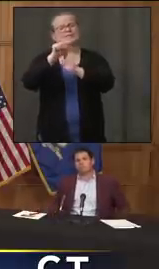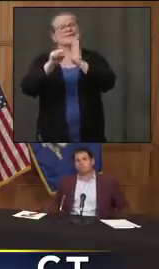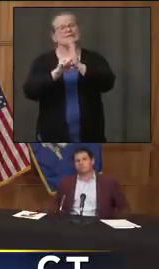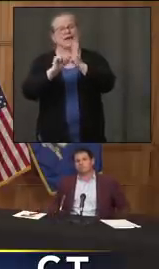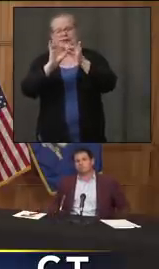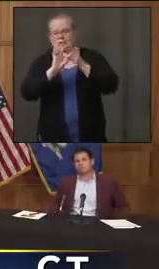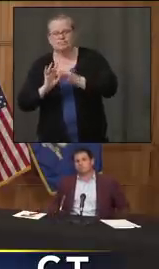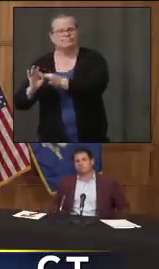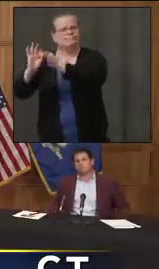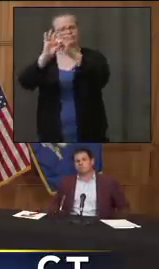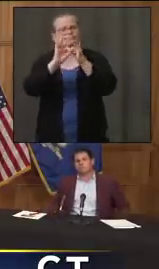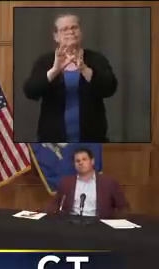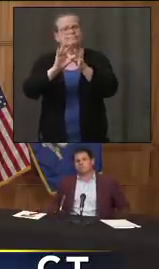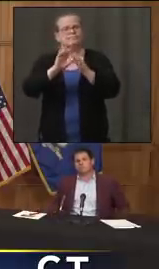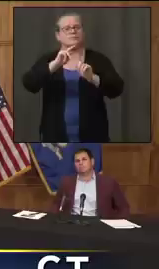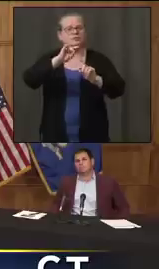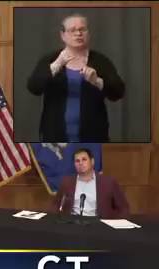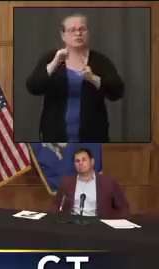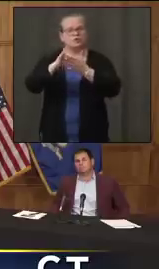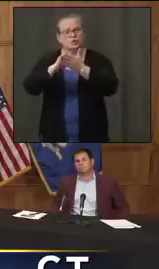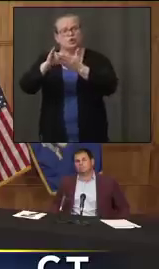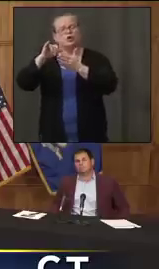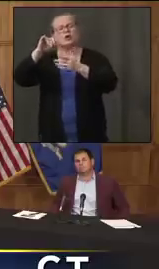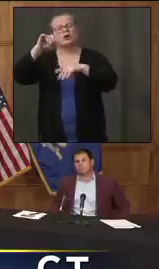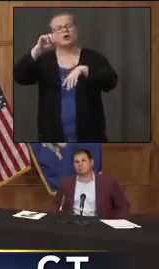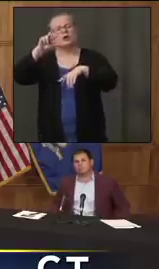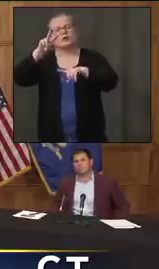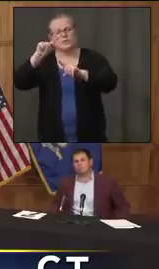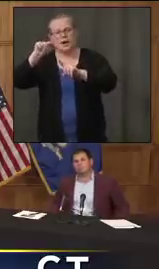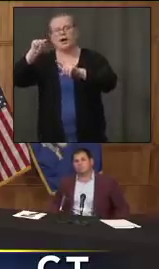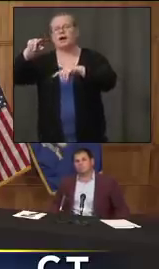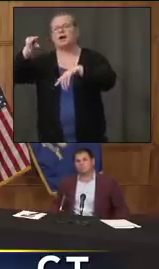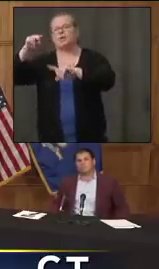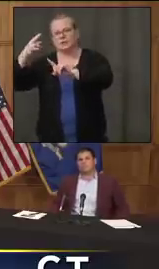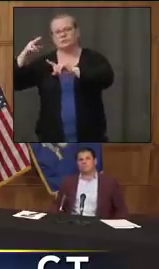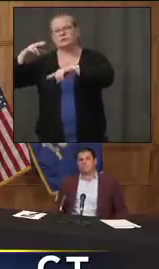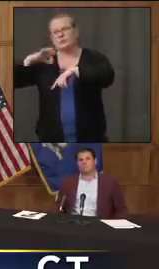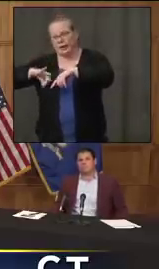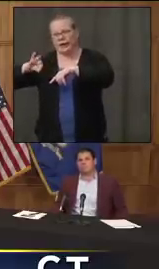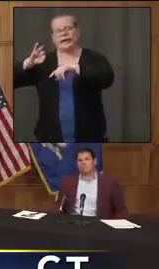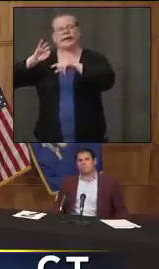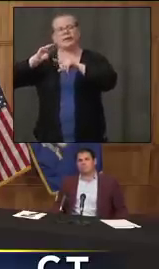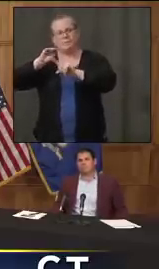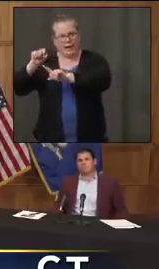to establish new manufacturing in Connecticut to make PPE supplies in American soil to